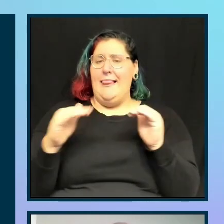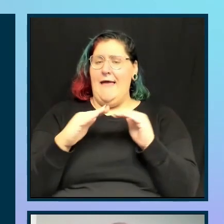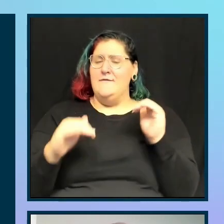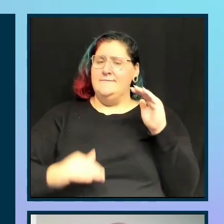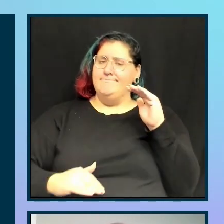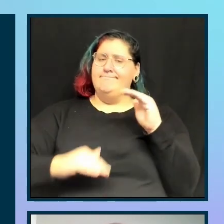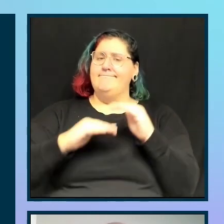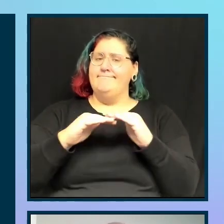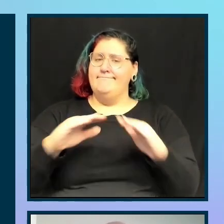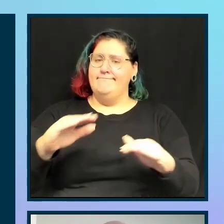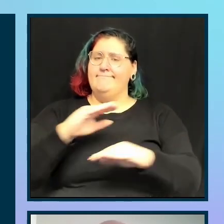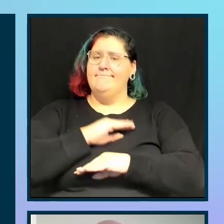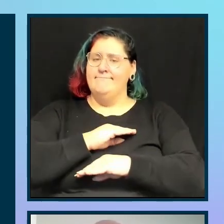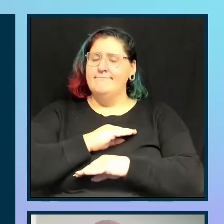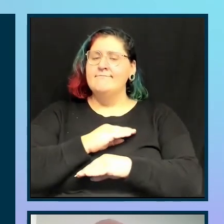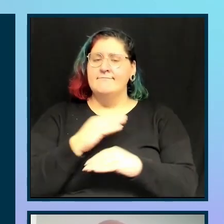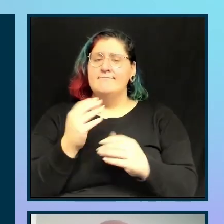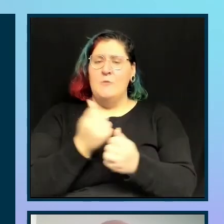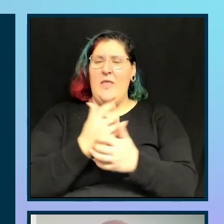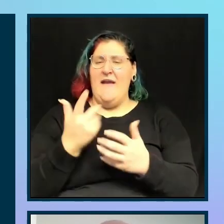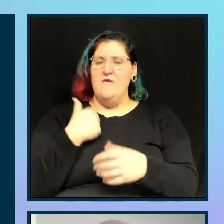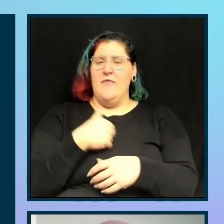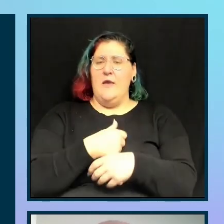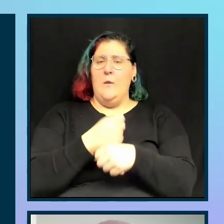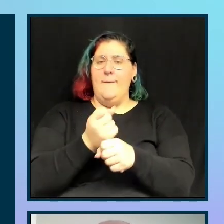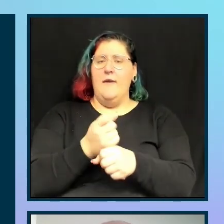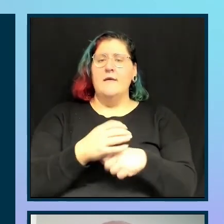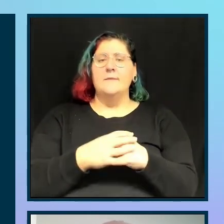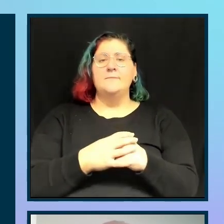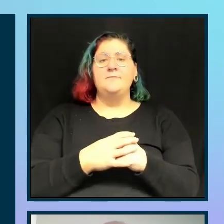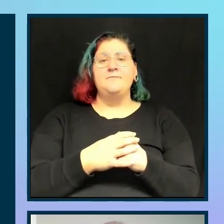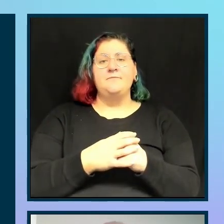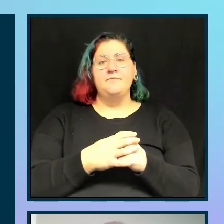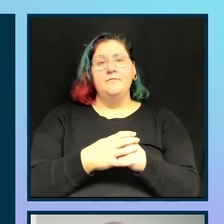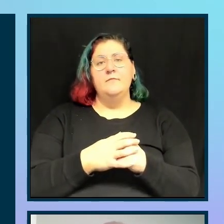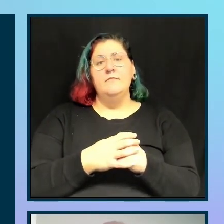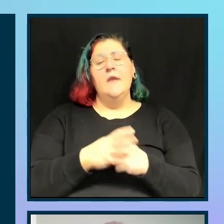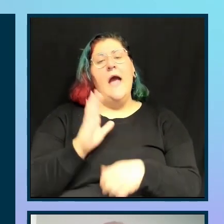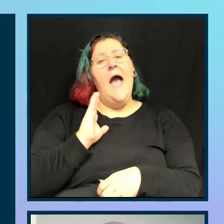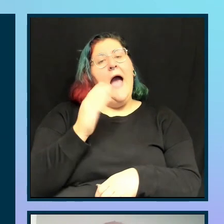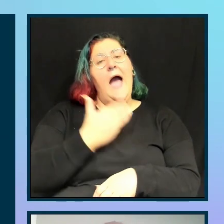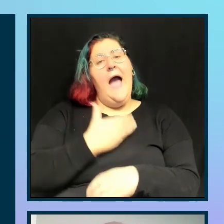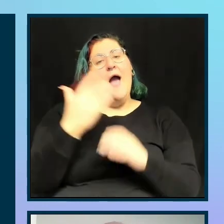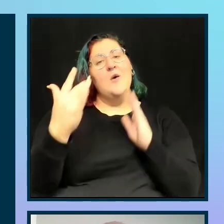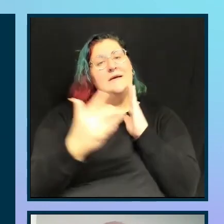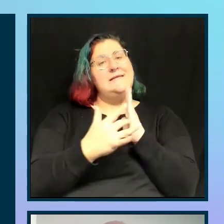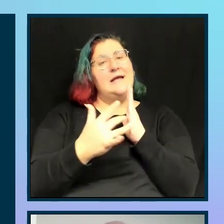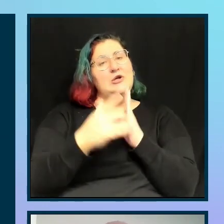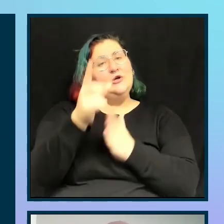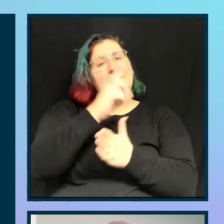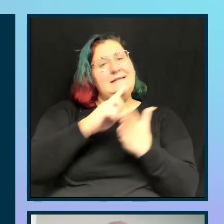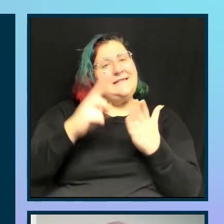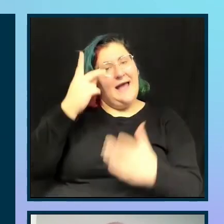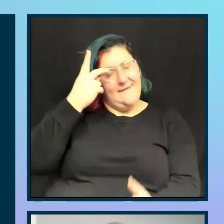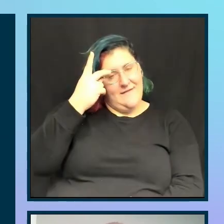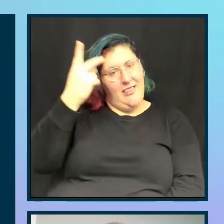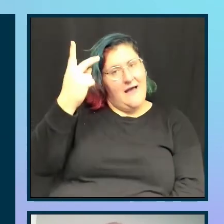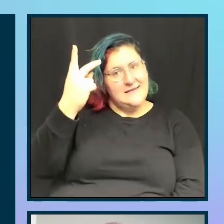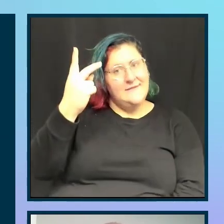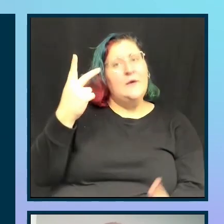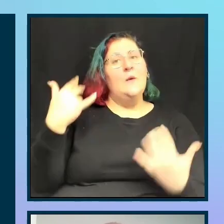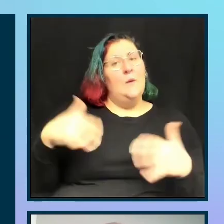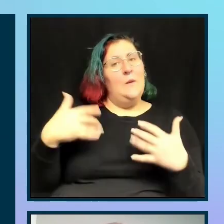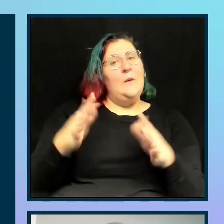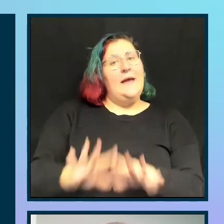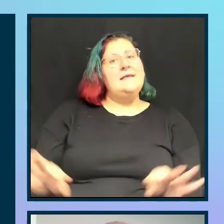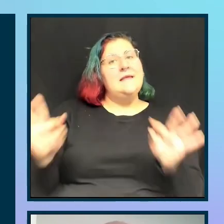achieved with the products that we produce. The technical design philosophy here at Apex is important to understand.